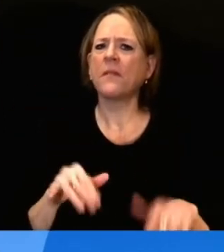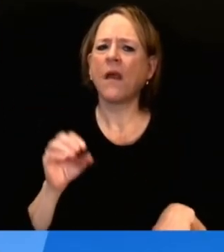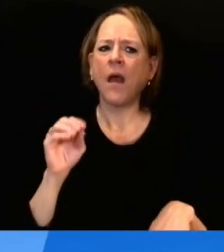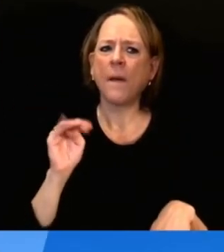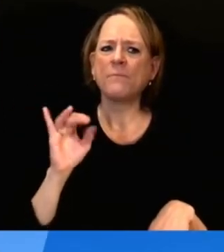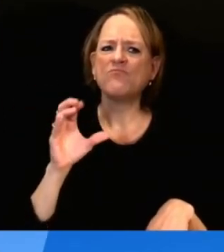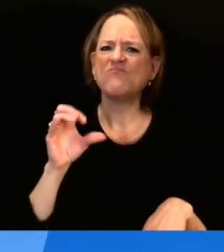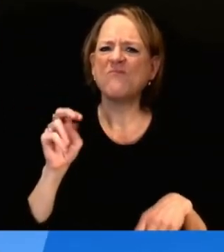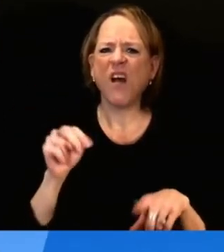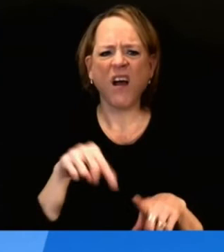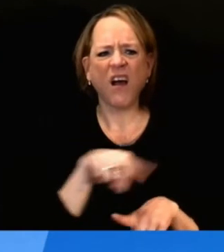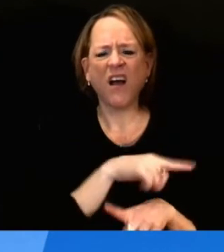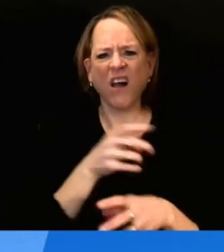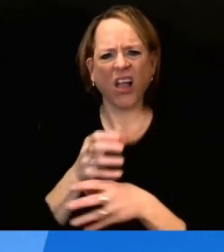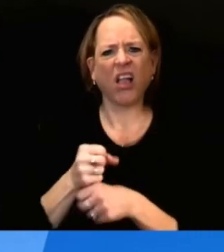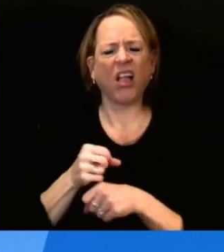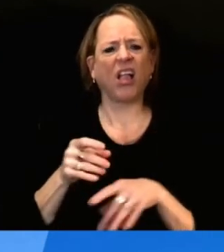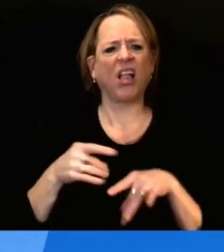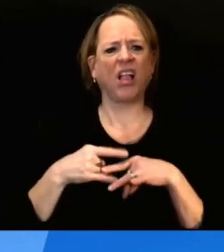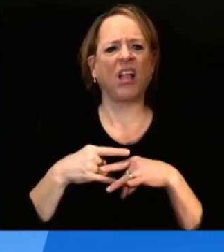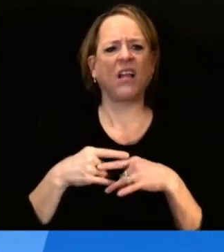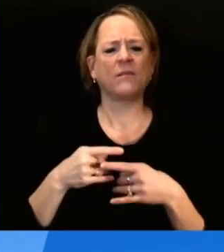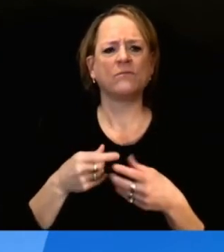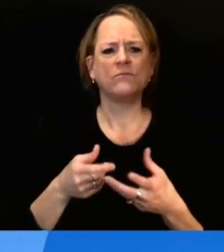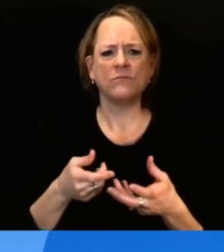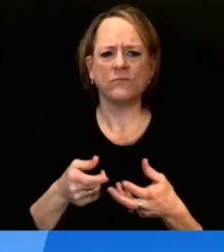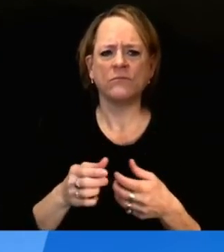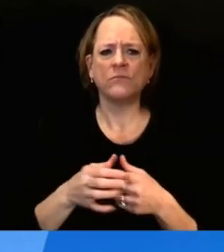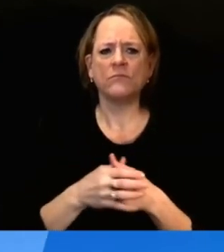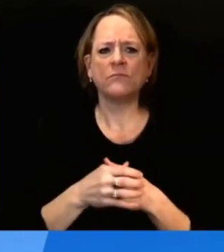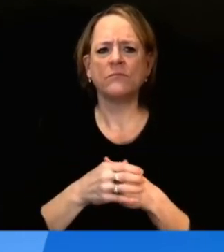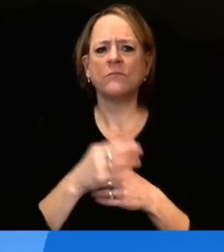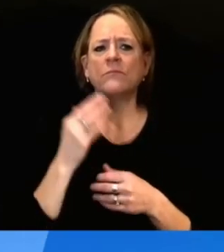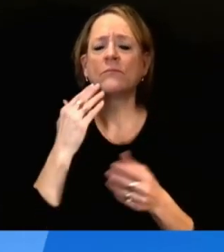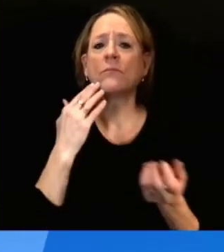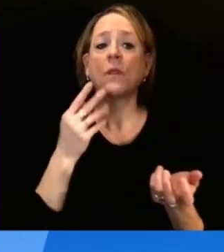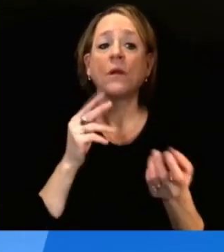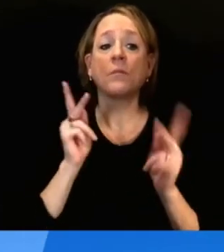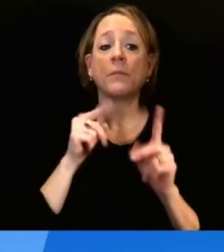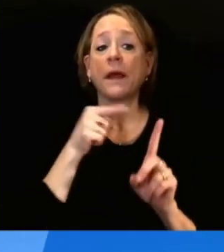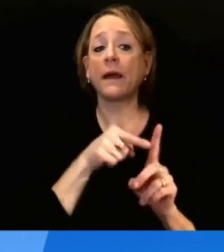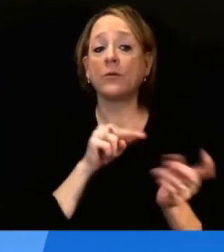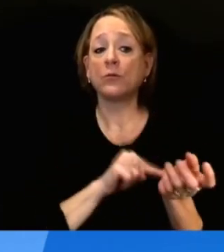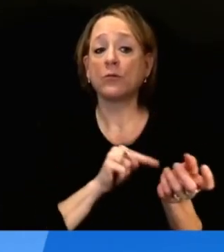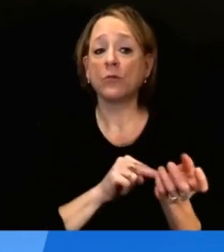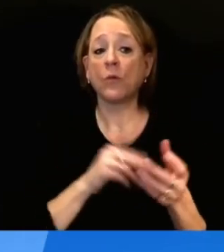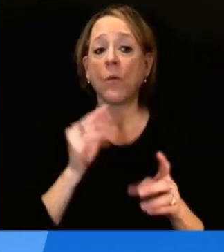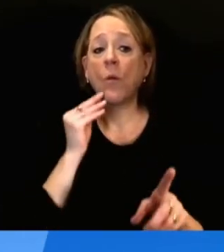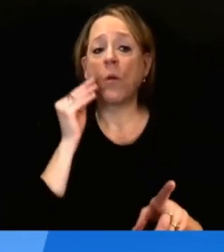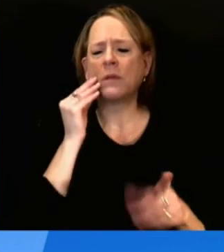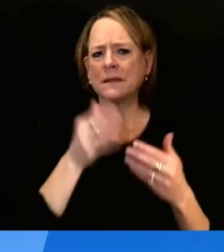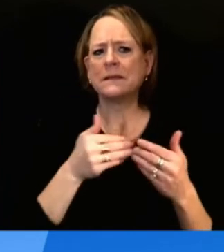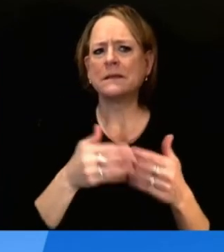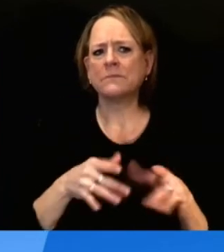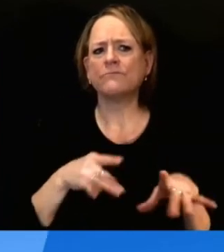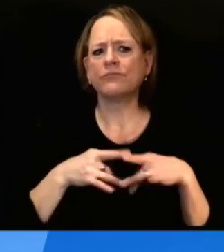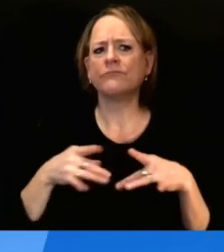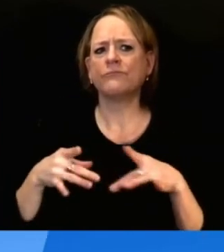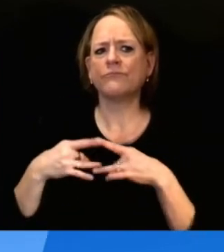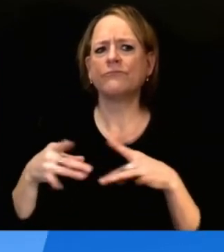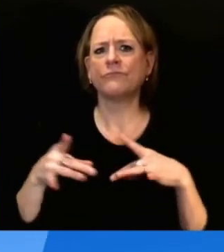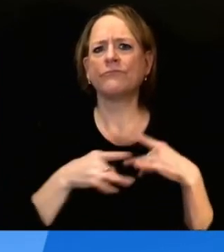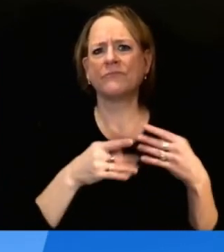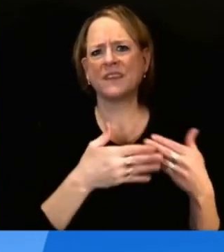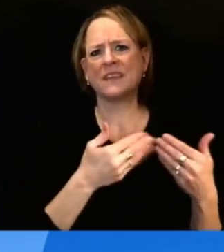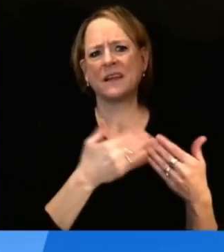are inherently very vulnerable to the virus and can get quite ill from it even